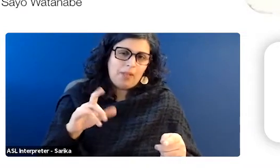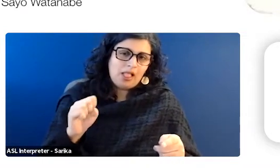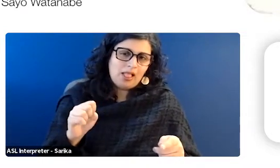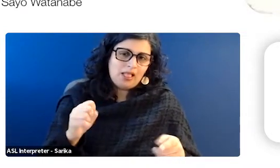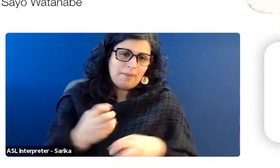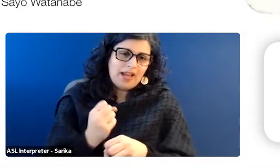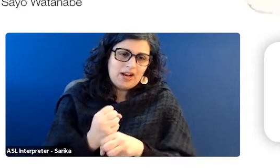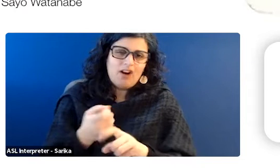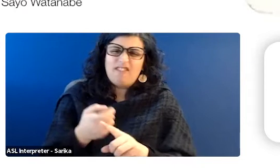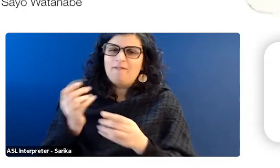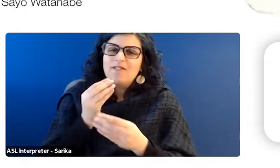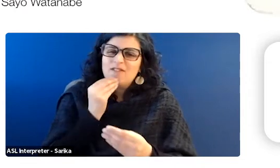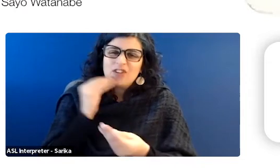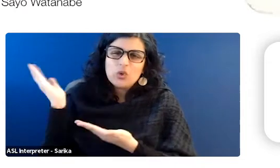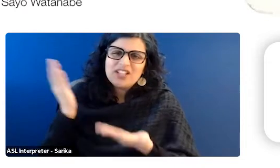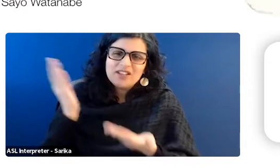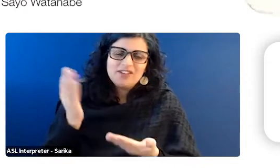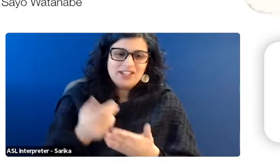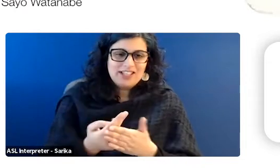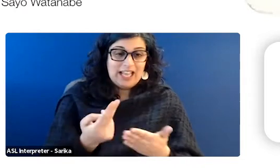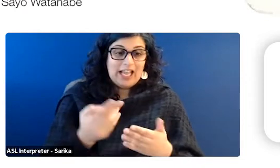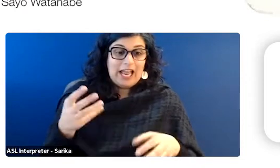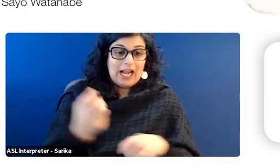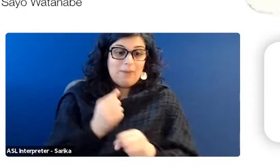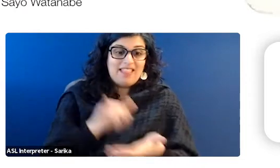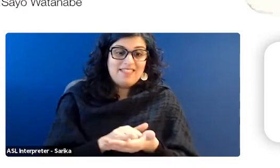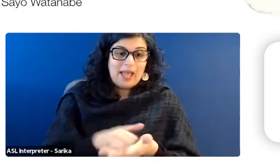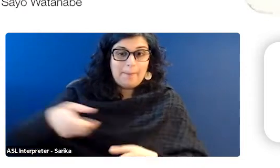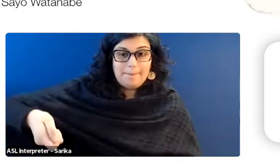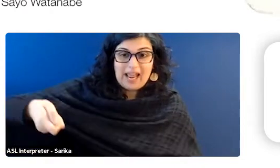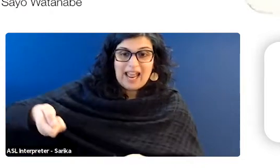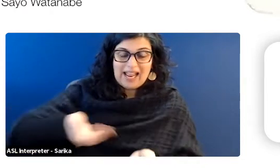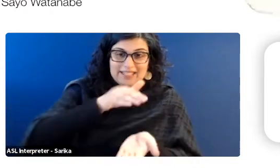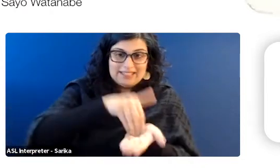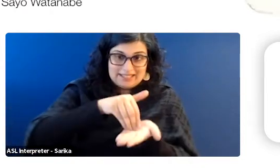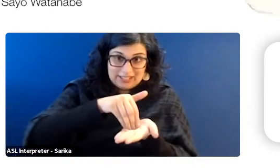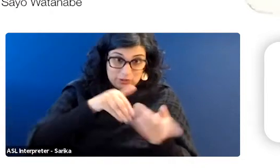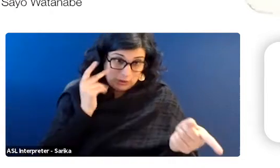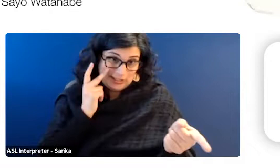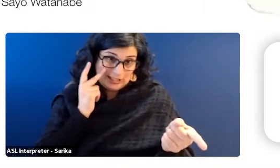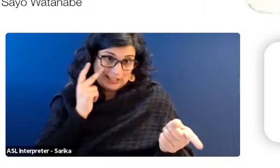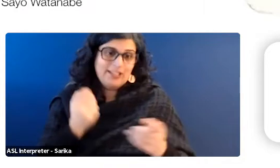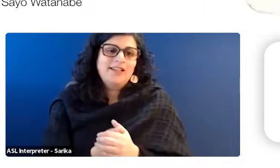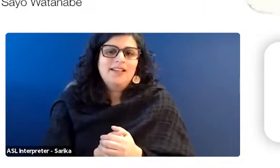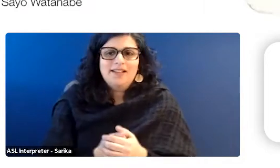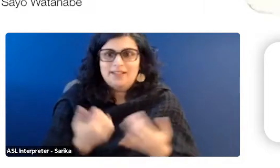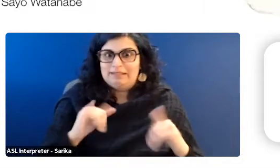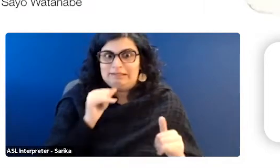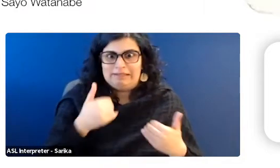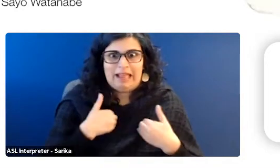I tried to use that and made this bag in the center. And then because I still didn't have